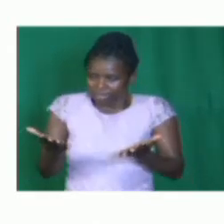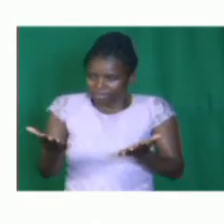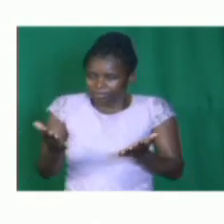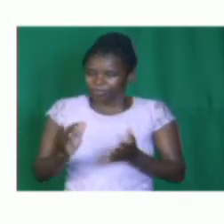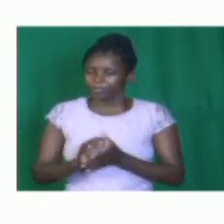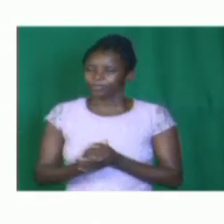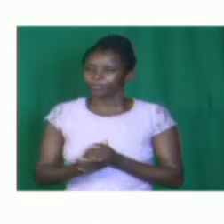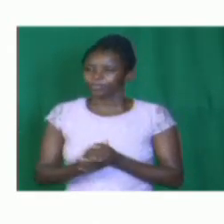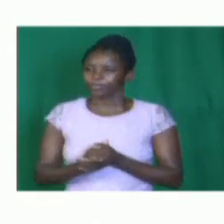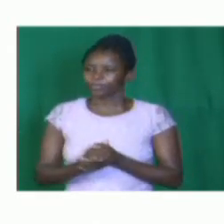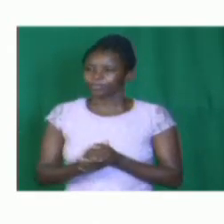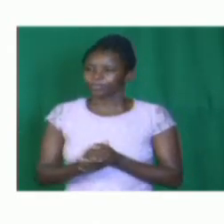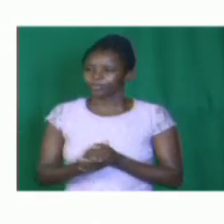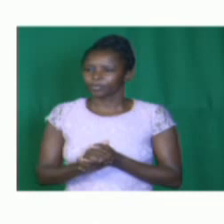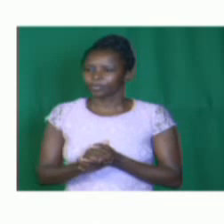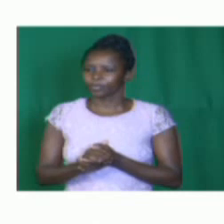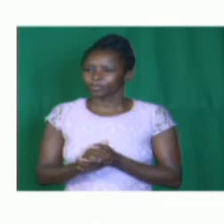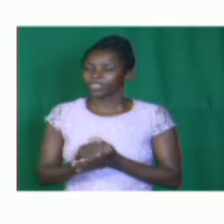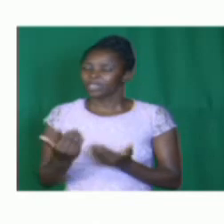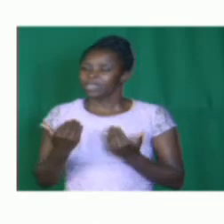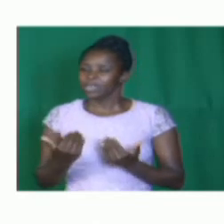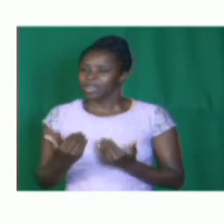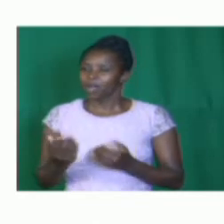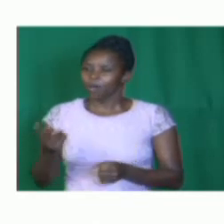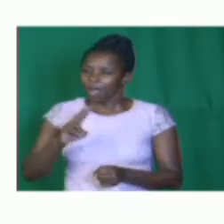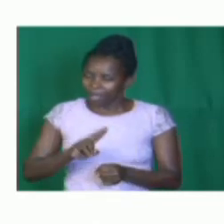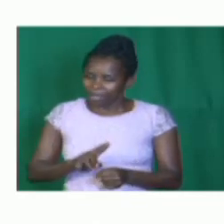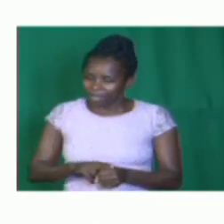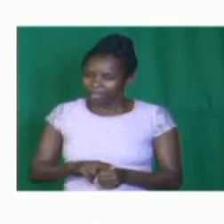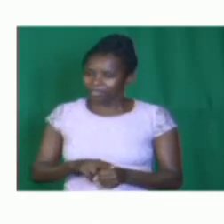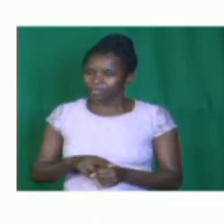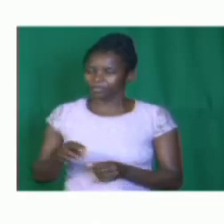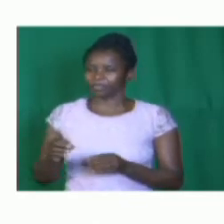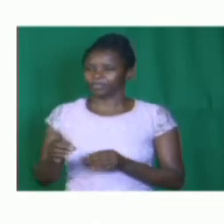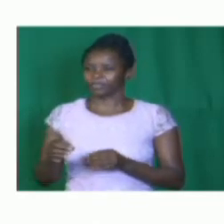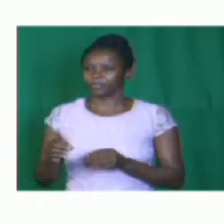So now we can go on and say this is the same as,